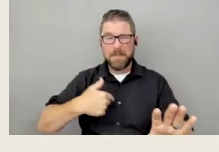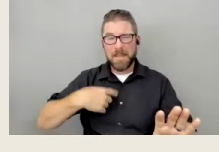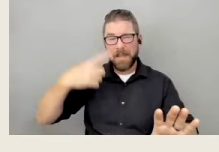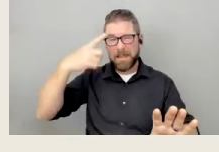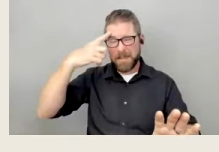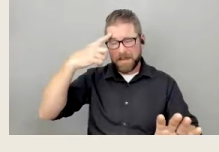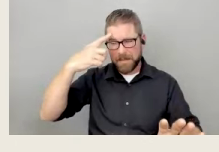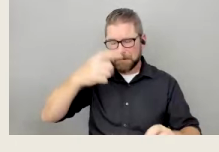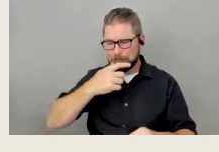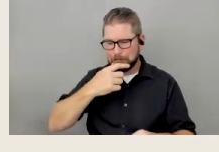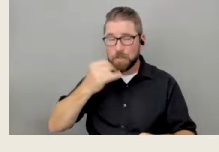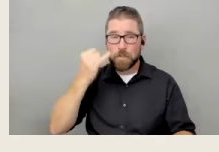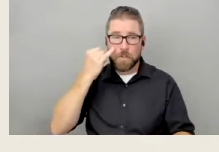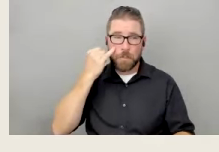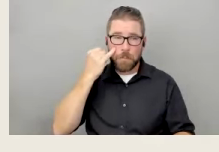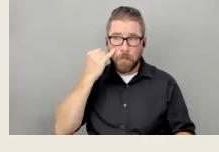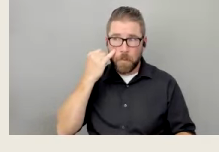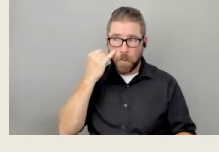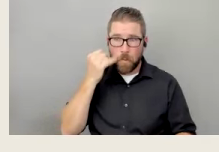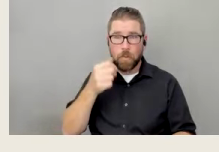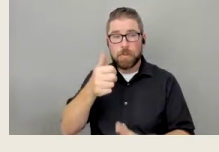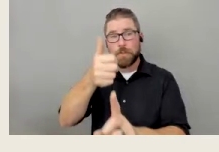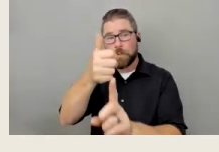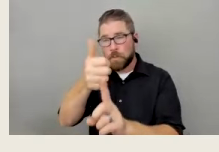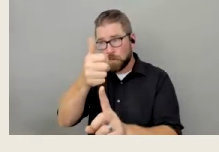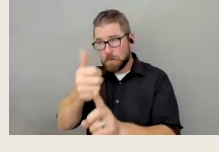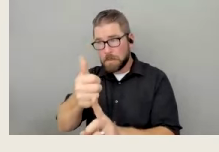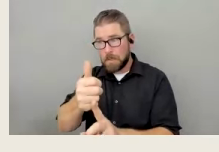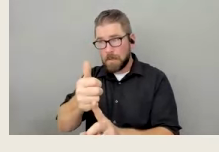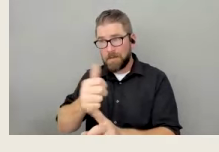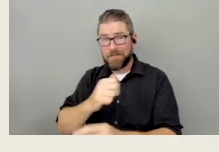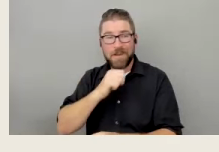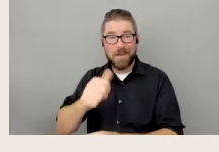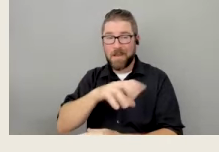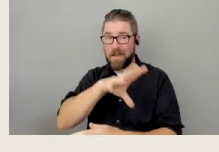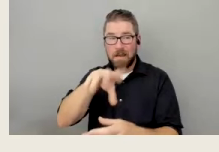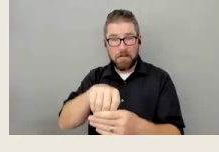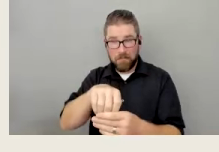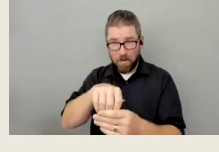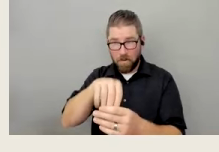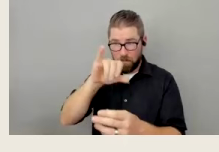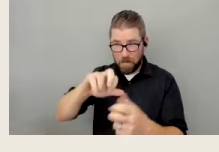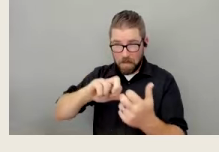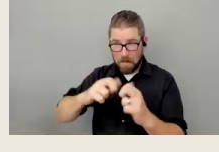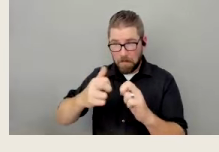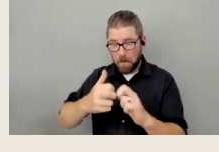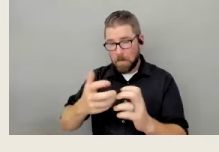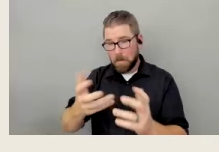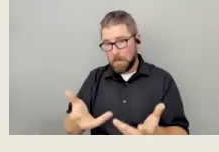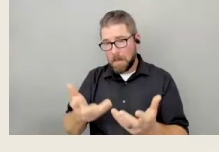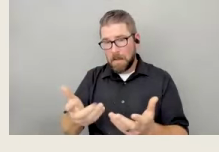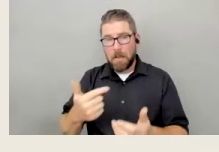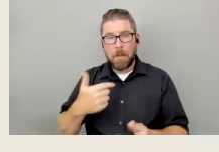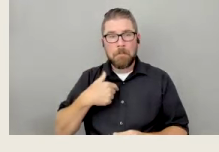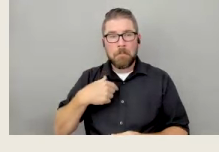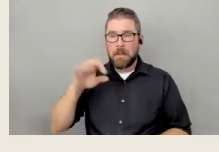is involved in the Title IX incident, I would not necessarily file a complaint